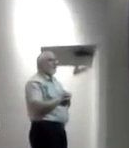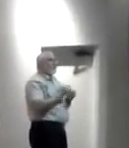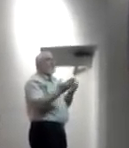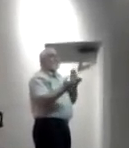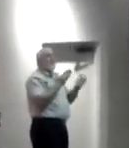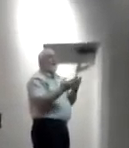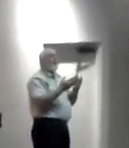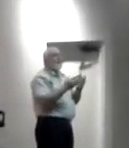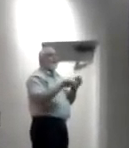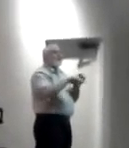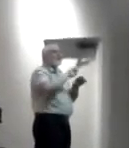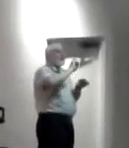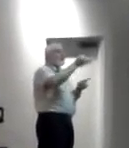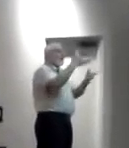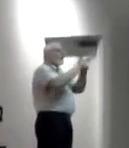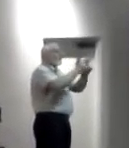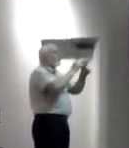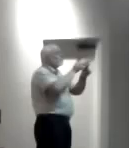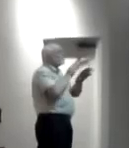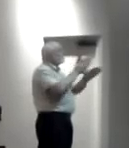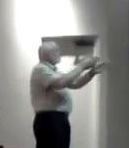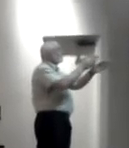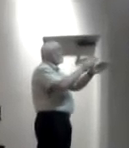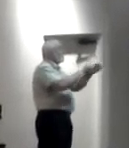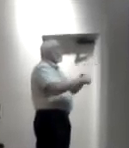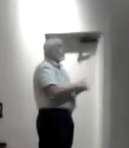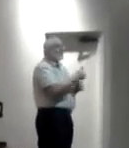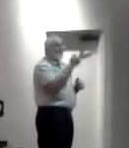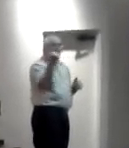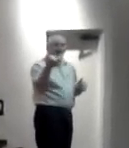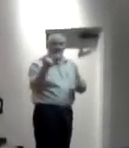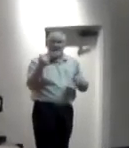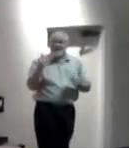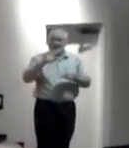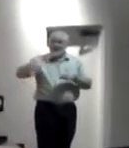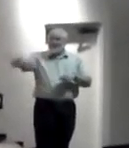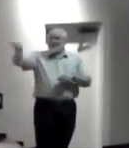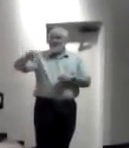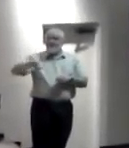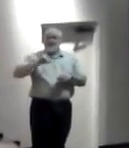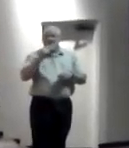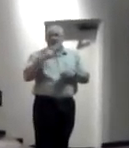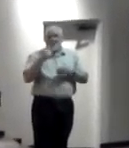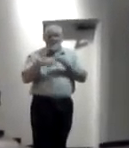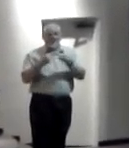out of the street, or whether it's somebody on the other side of the auditorium you haven't talked to in 10 years.